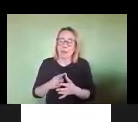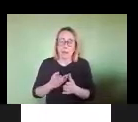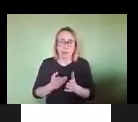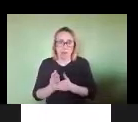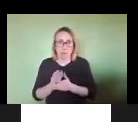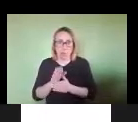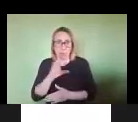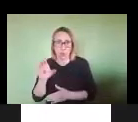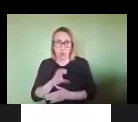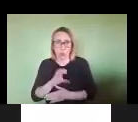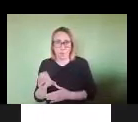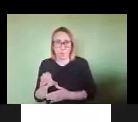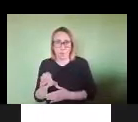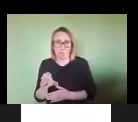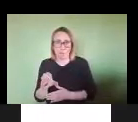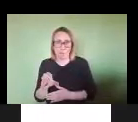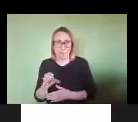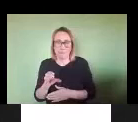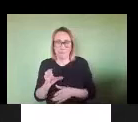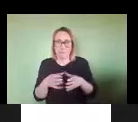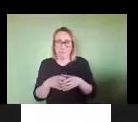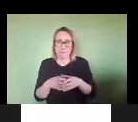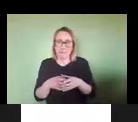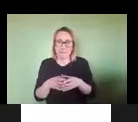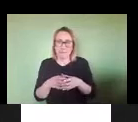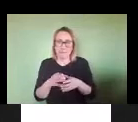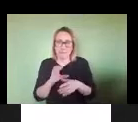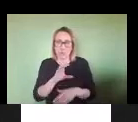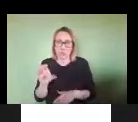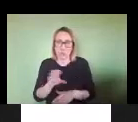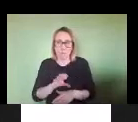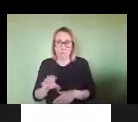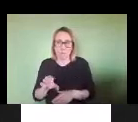Ronnie, you've been using that? Is that through Zoom you've been staying connected?